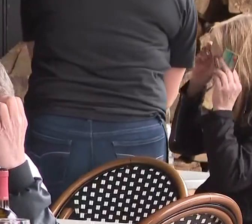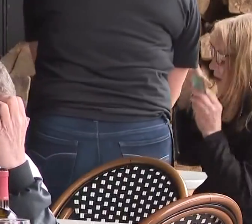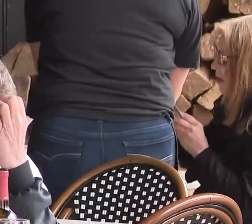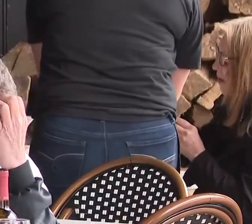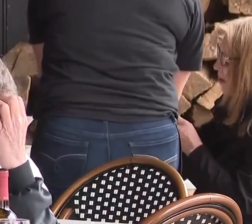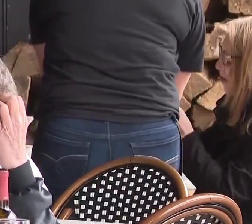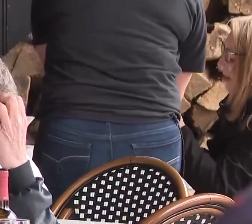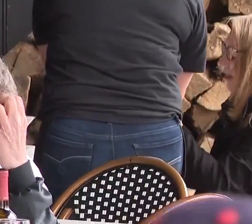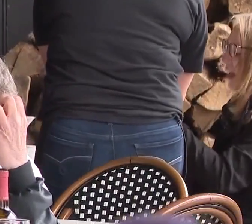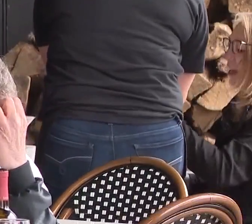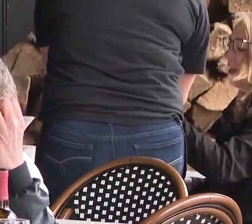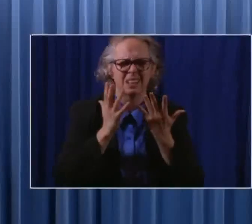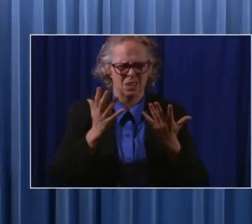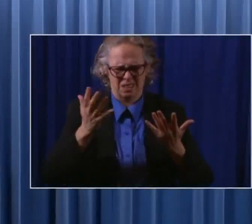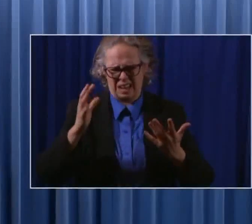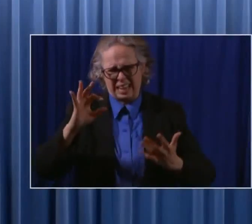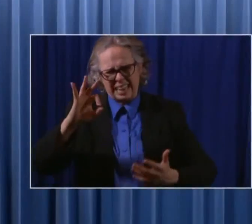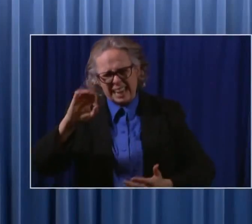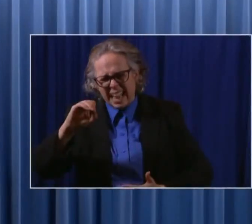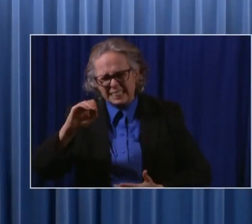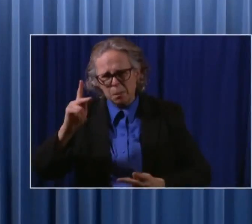not wasting any time.